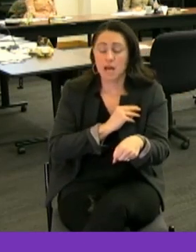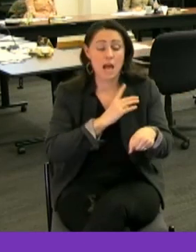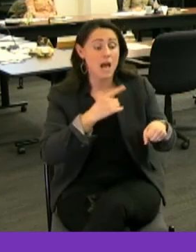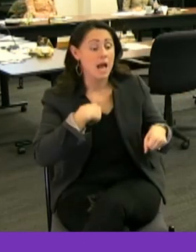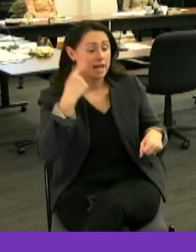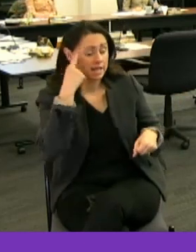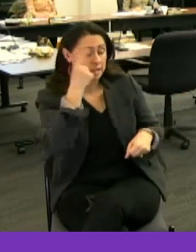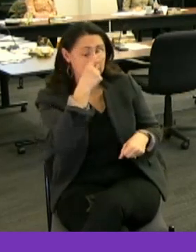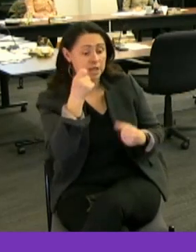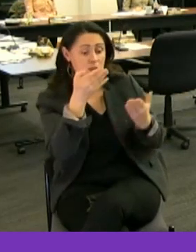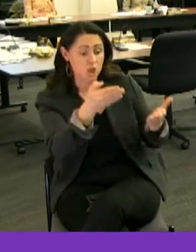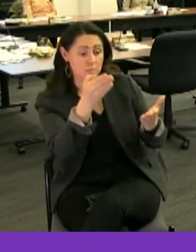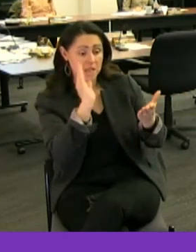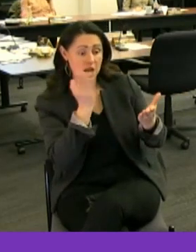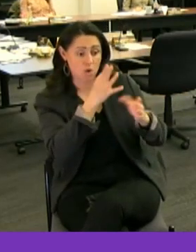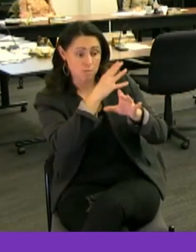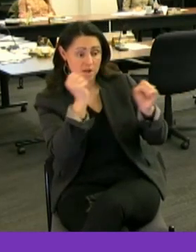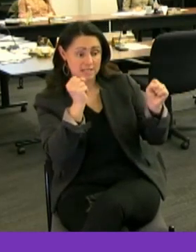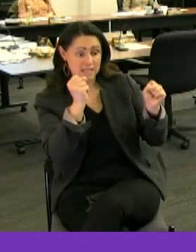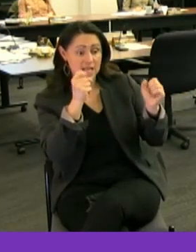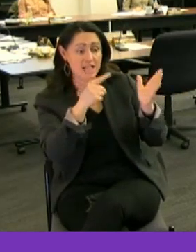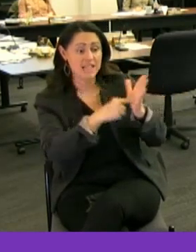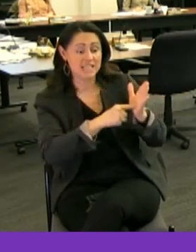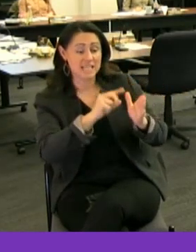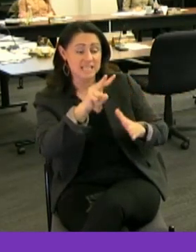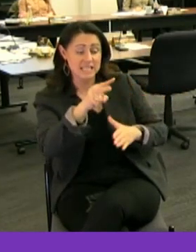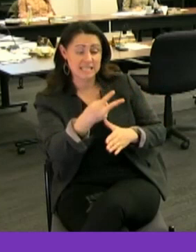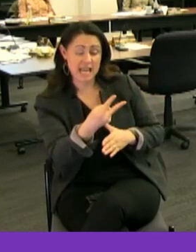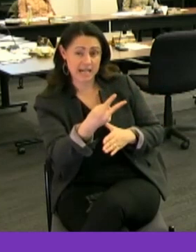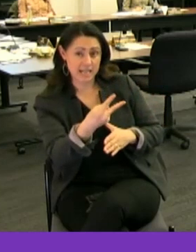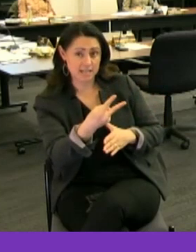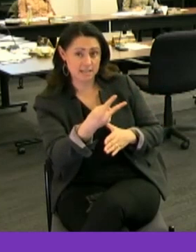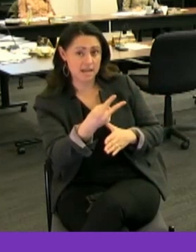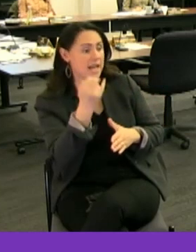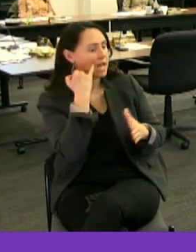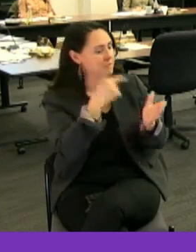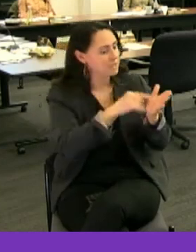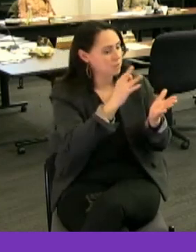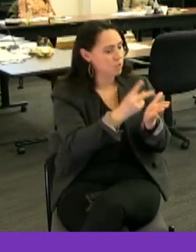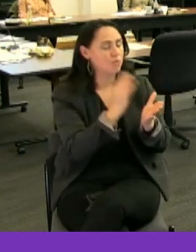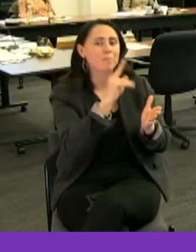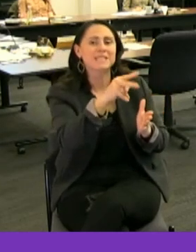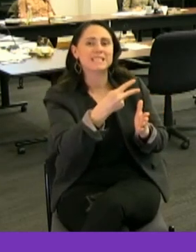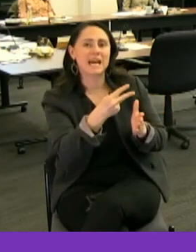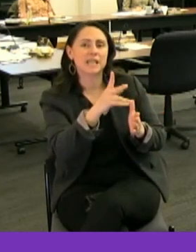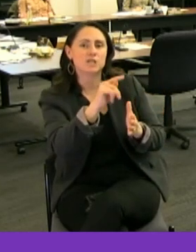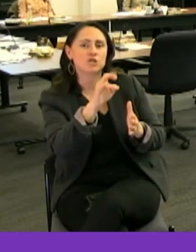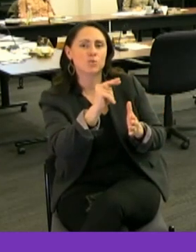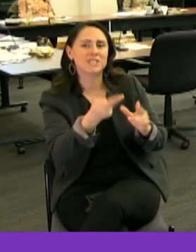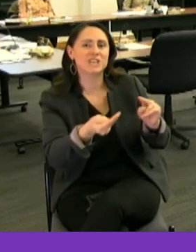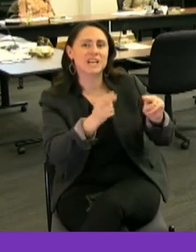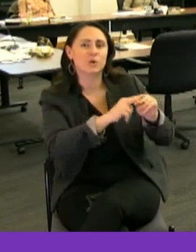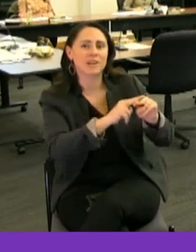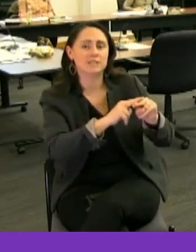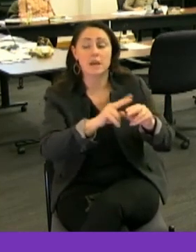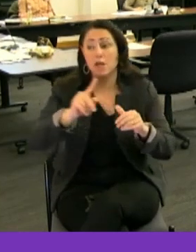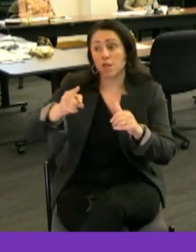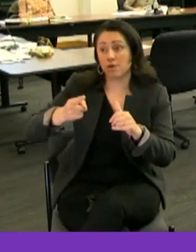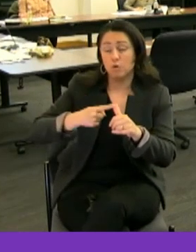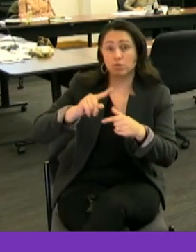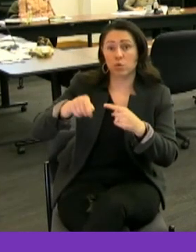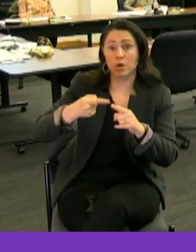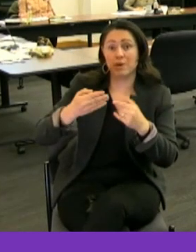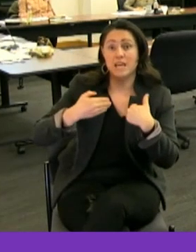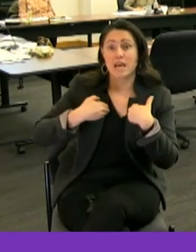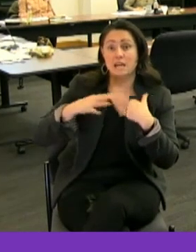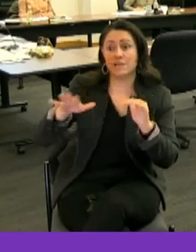I think since you've been our president, this is the second, if this is approved, it will be the second tuition increase. The first one was when we had